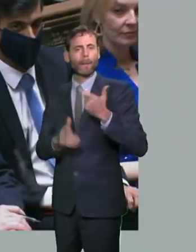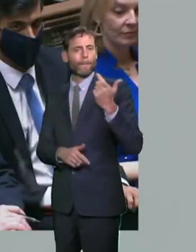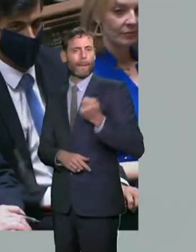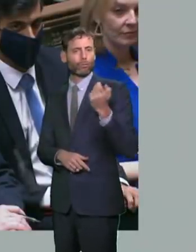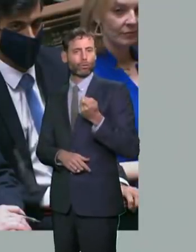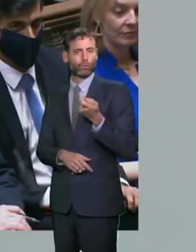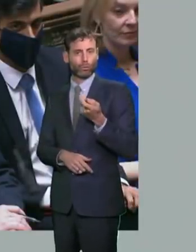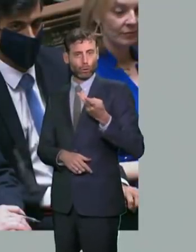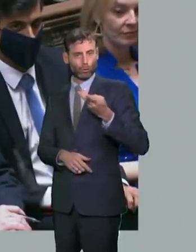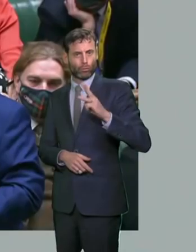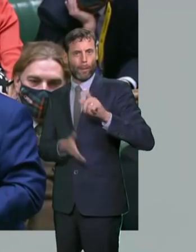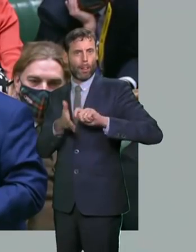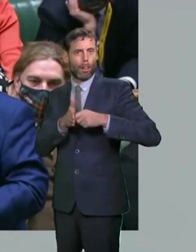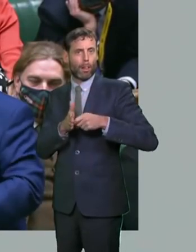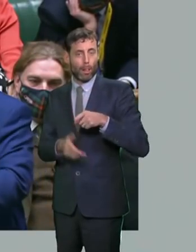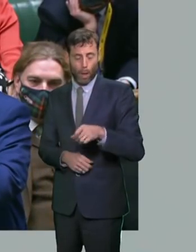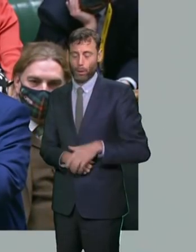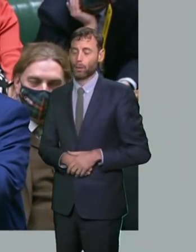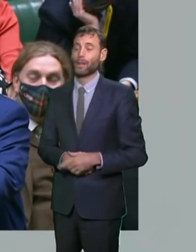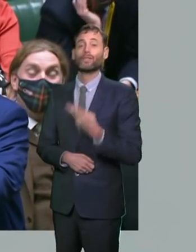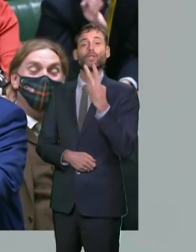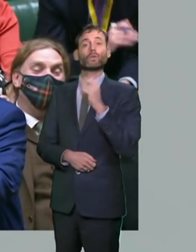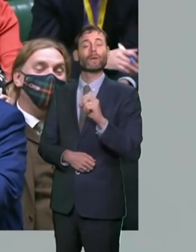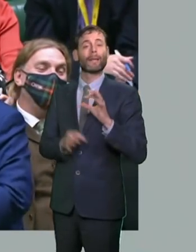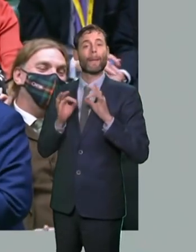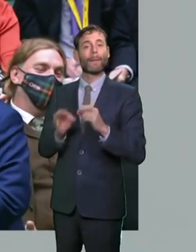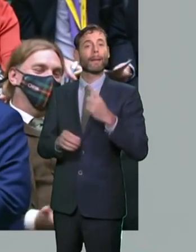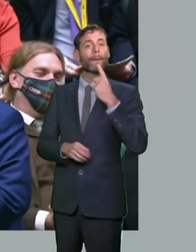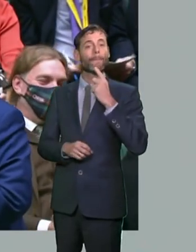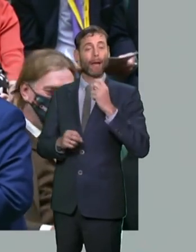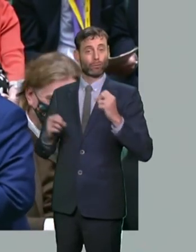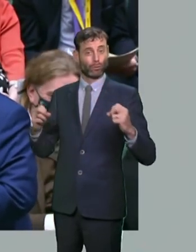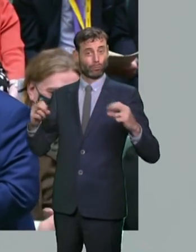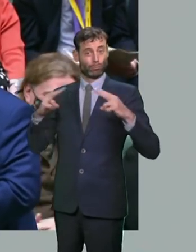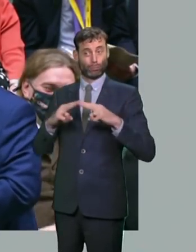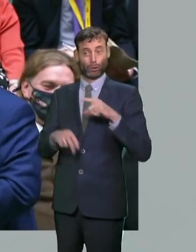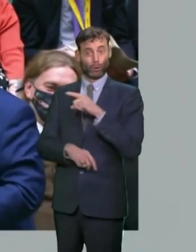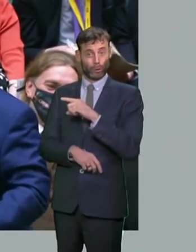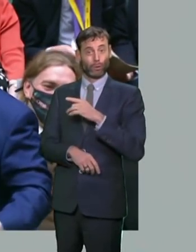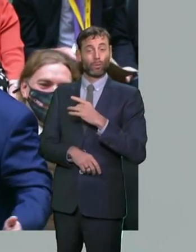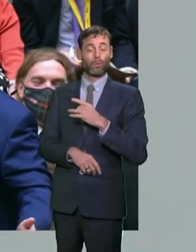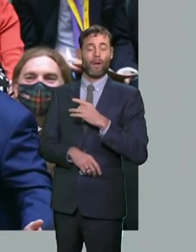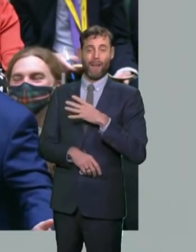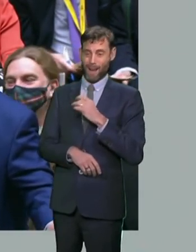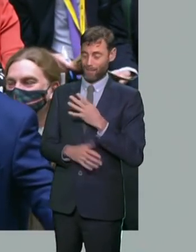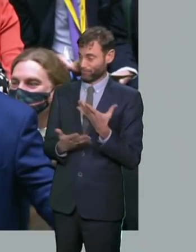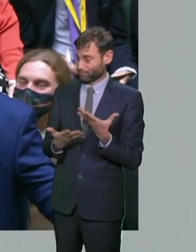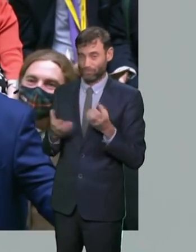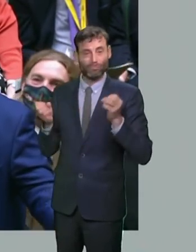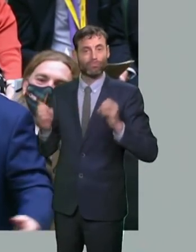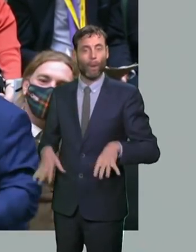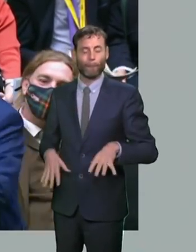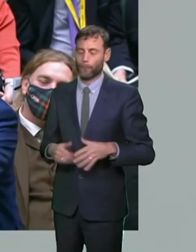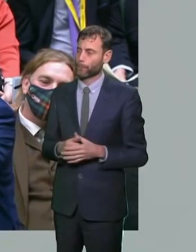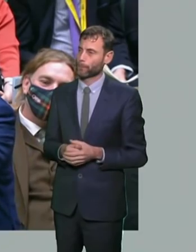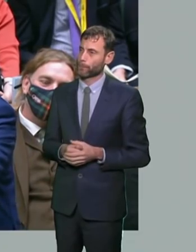forget the £20 billion bridge to Ireland that evaporated into thin air. At the centre of all this